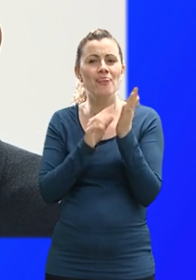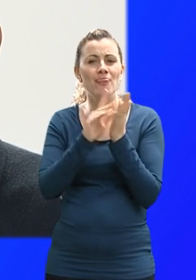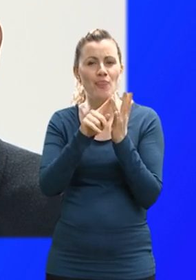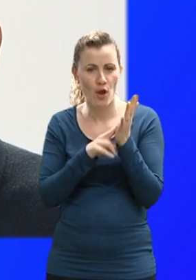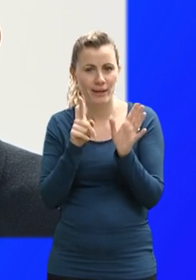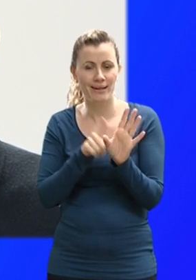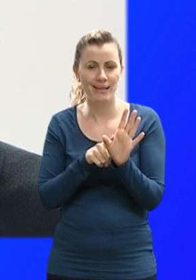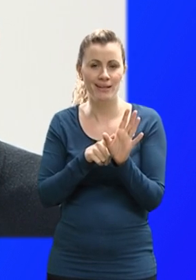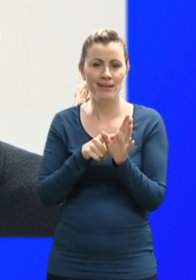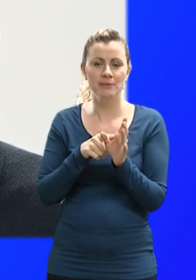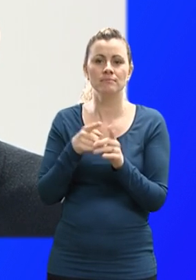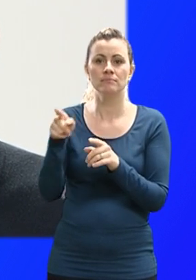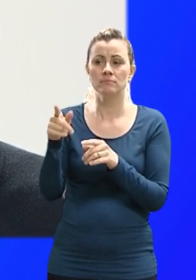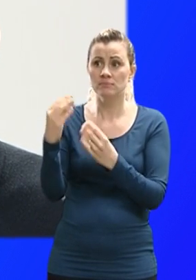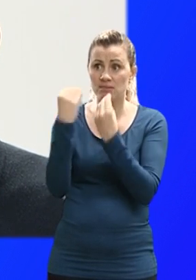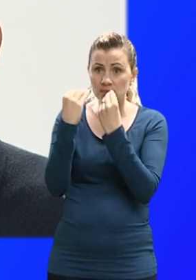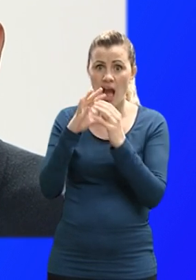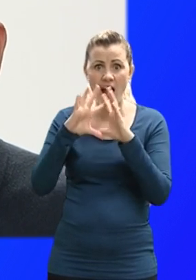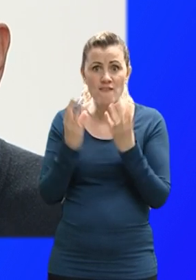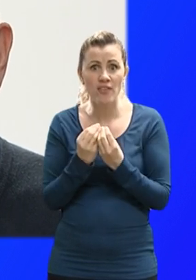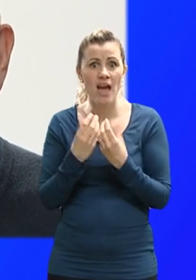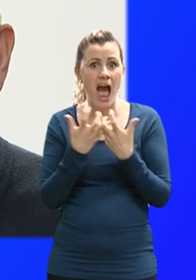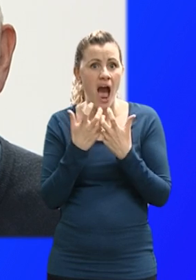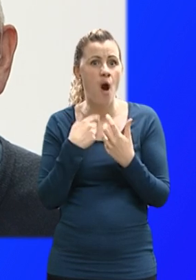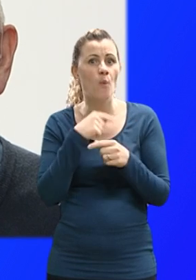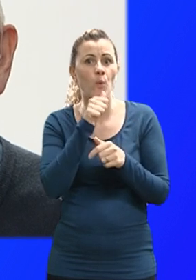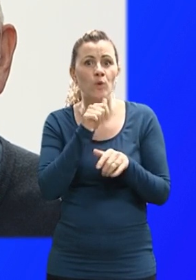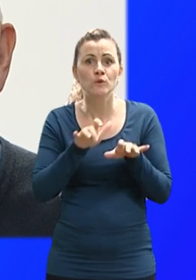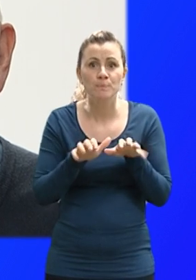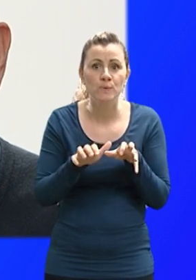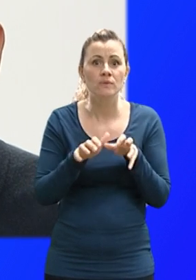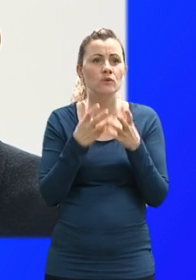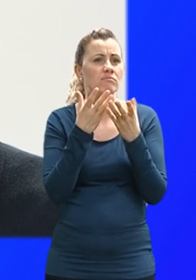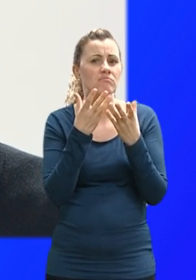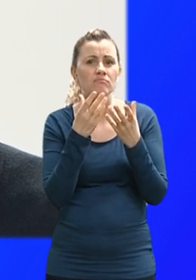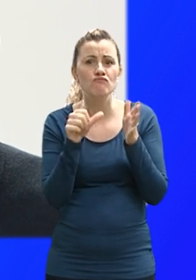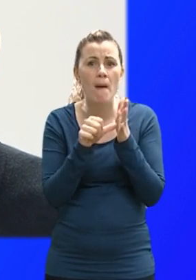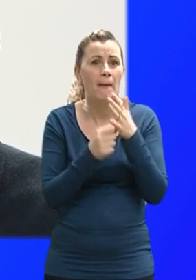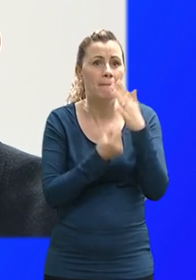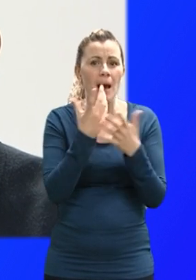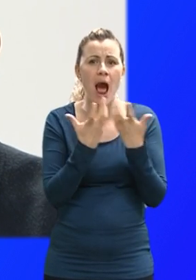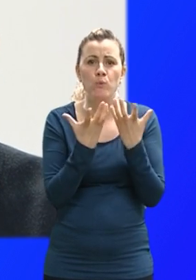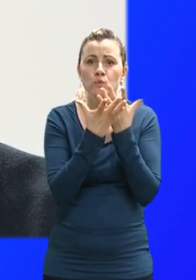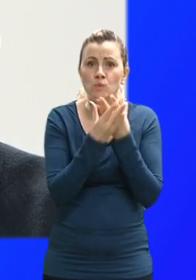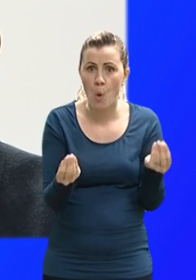tutor who, it's virtually free, actually, is the tuition from